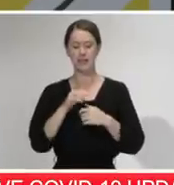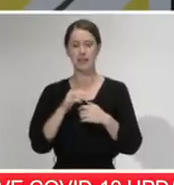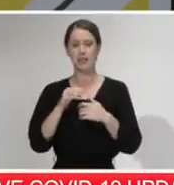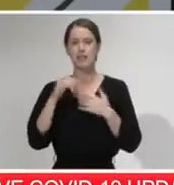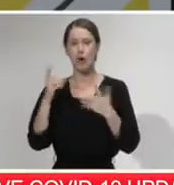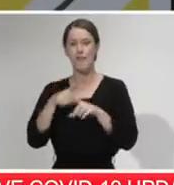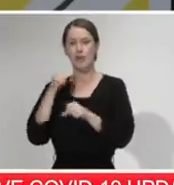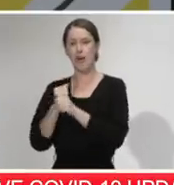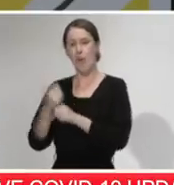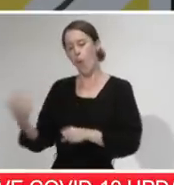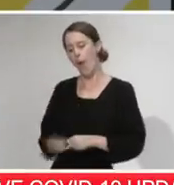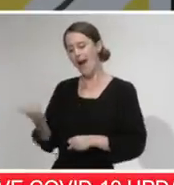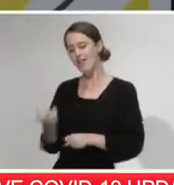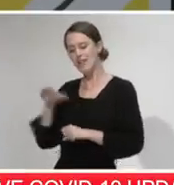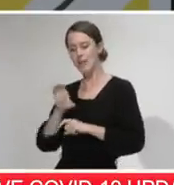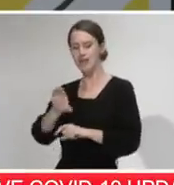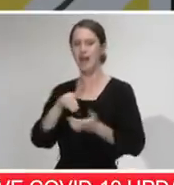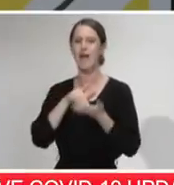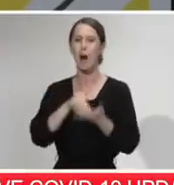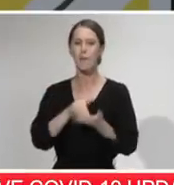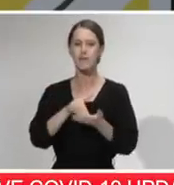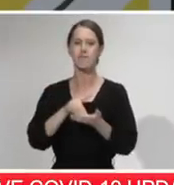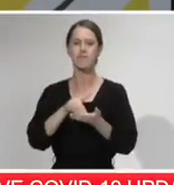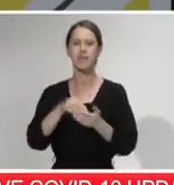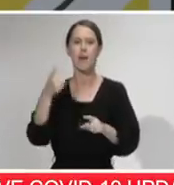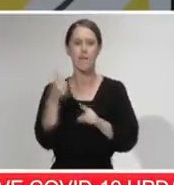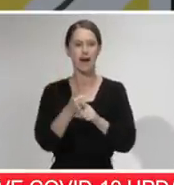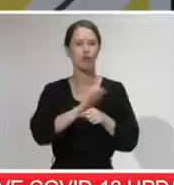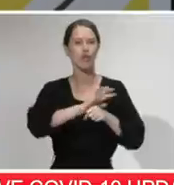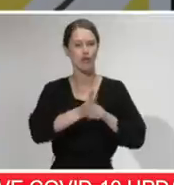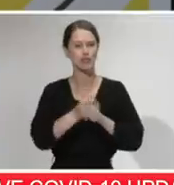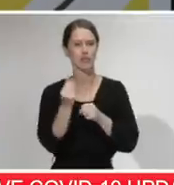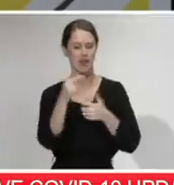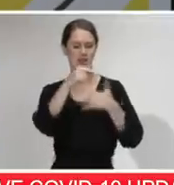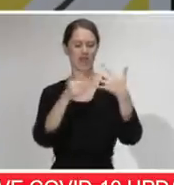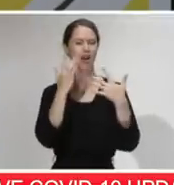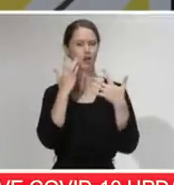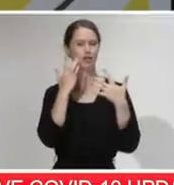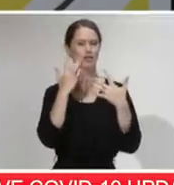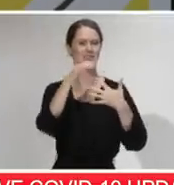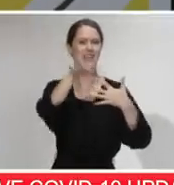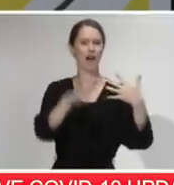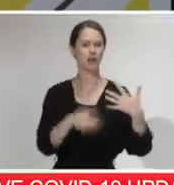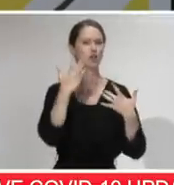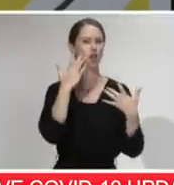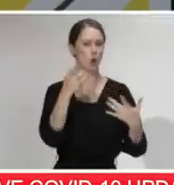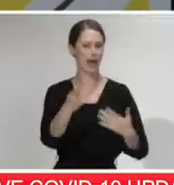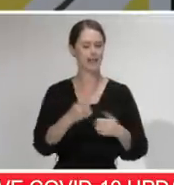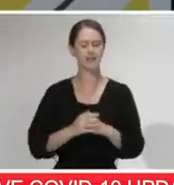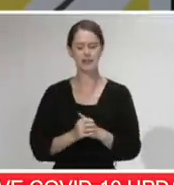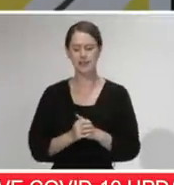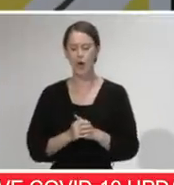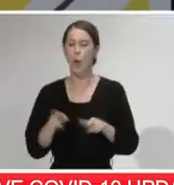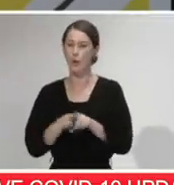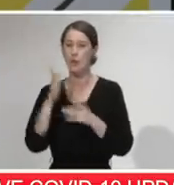wage subsidy scheme, have been in cushioning the blow of the impact of COVID-19 on the economy, and why there is a need